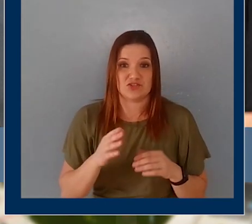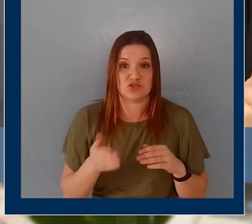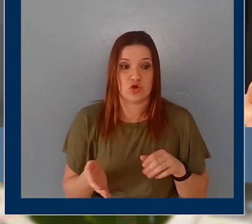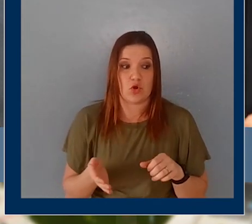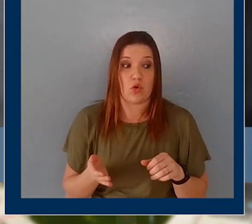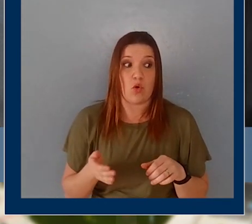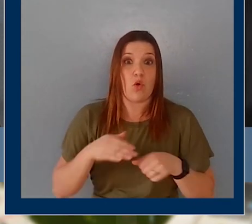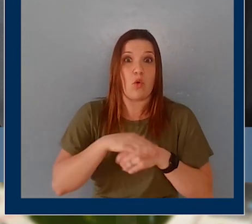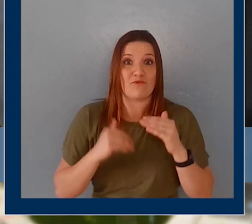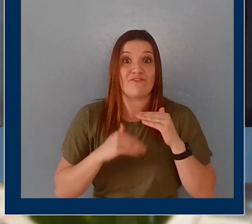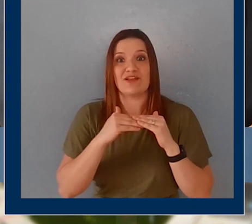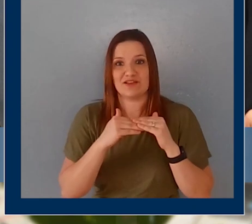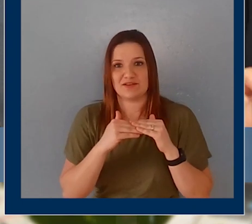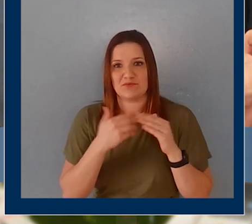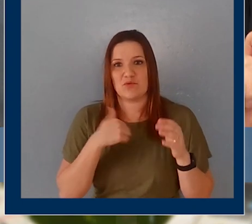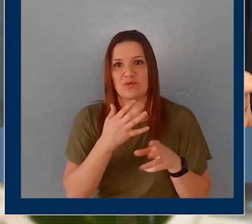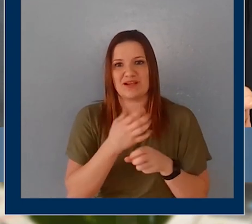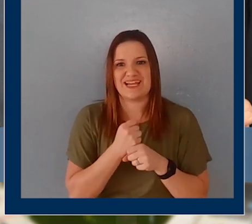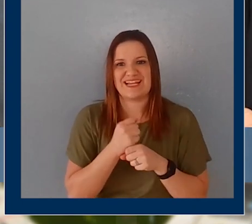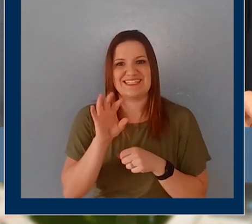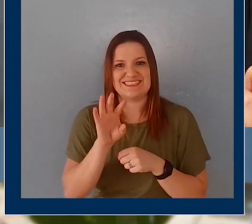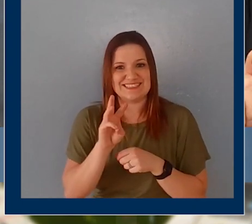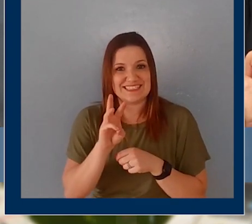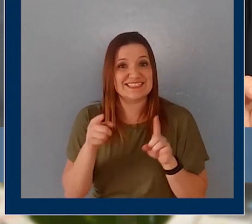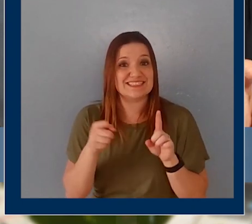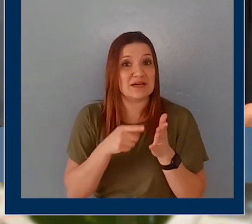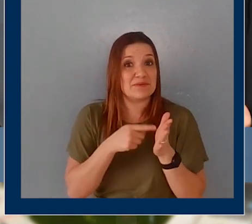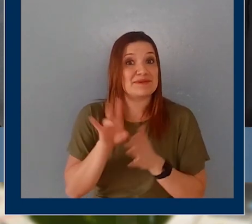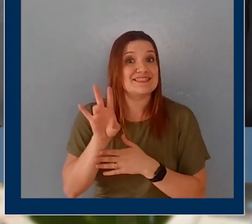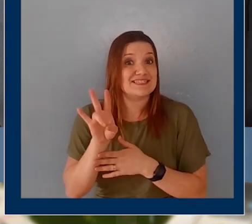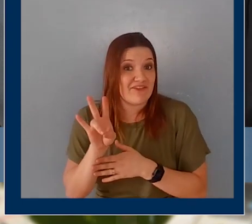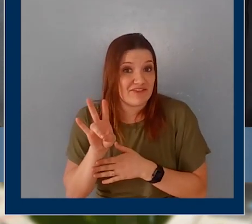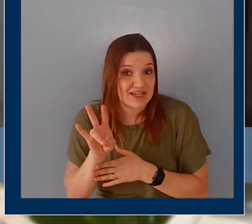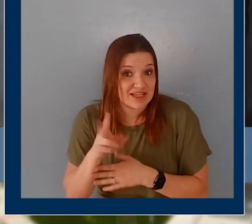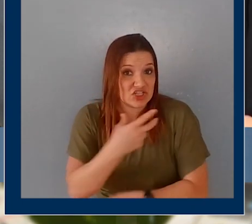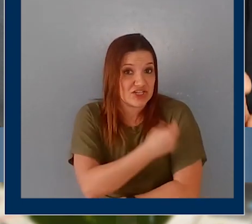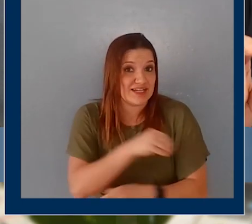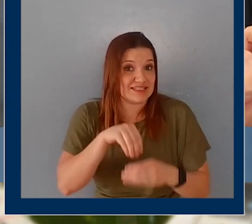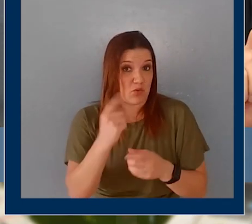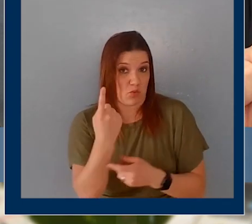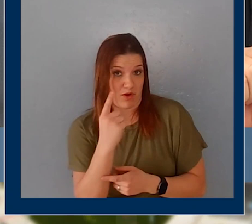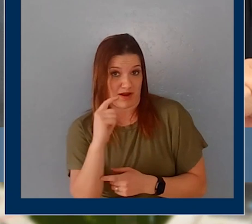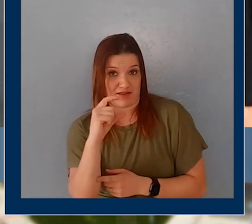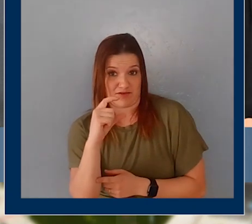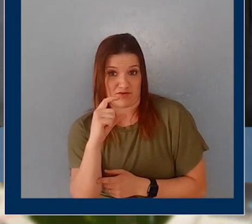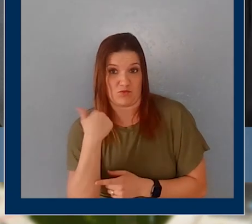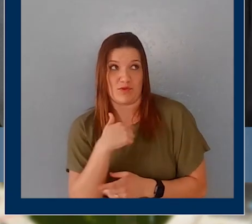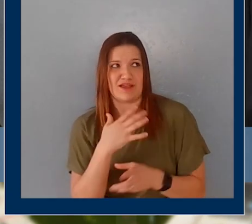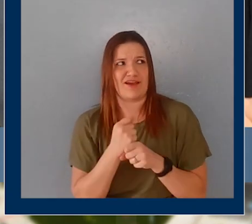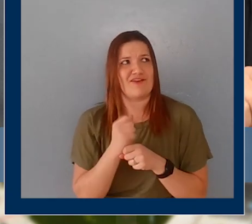Pfizer overfilled them. And we're actually getting at least 6, sometimes 7 doses out of it. So while we